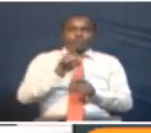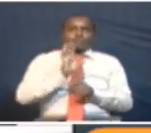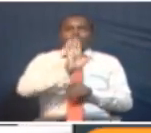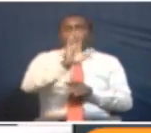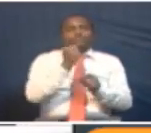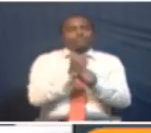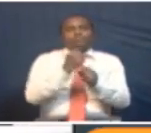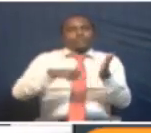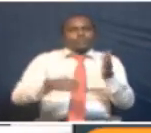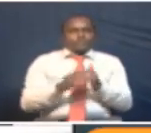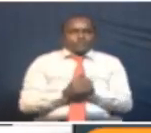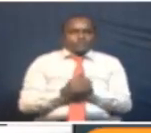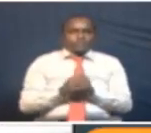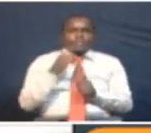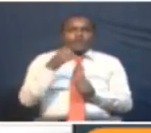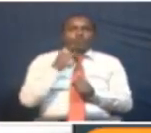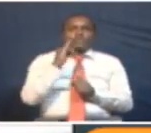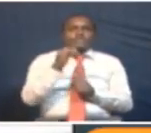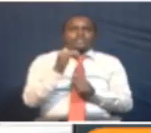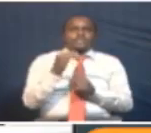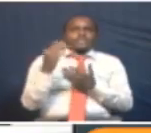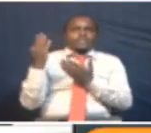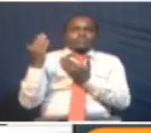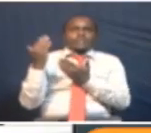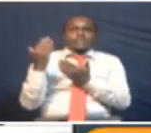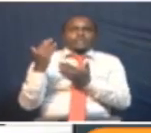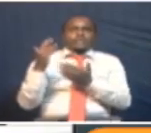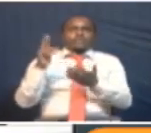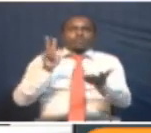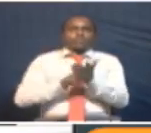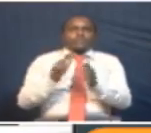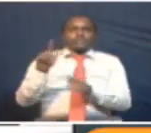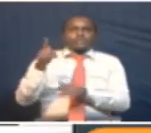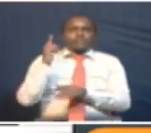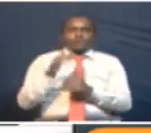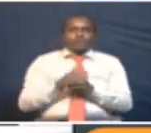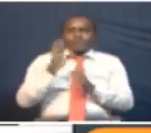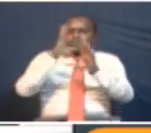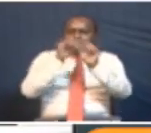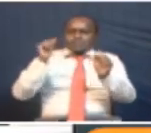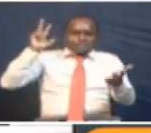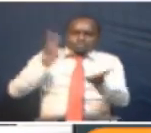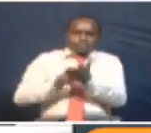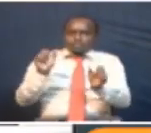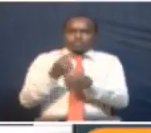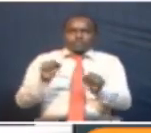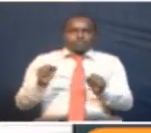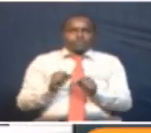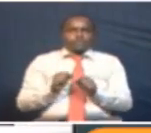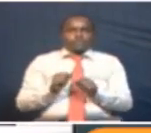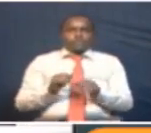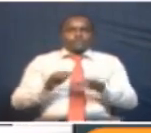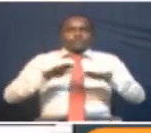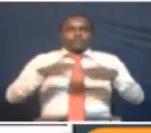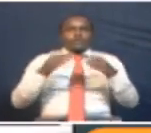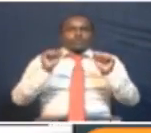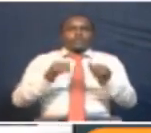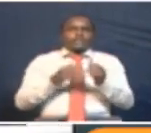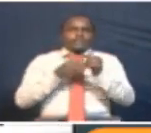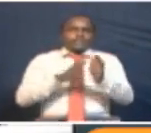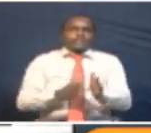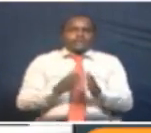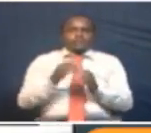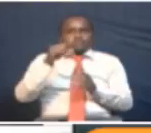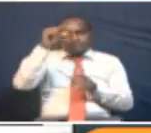is this that he is expecting to pass the law? Can the president pass a law? No, he cannot. So how can the leader of government